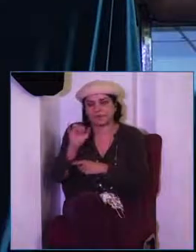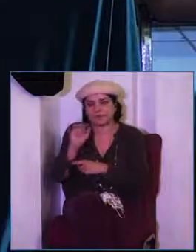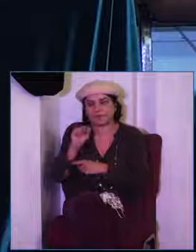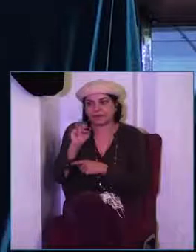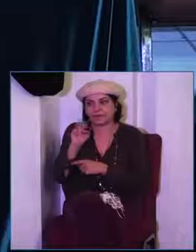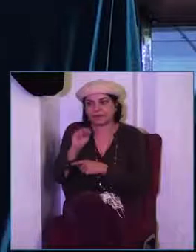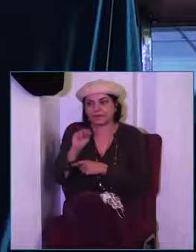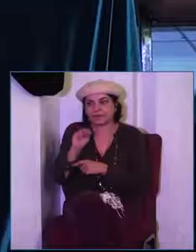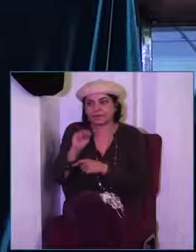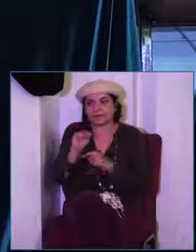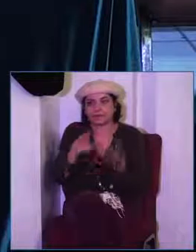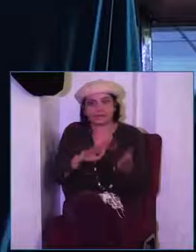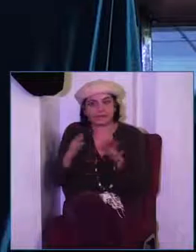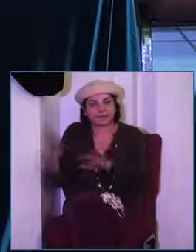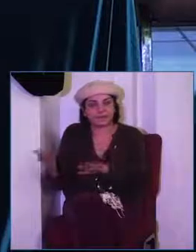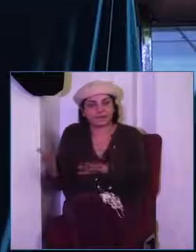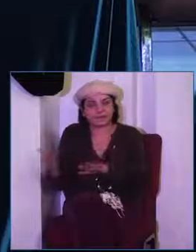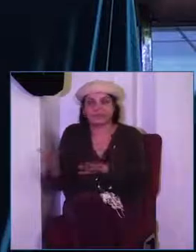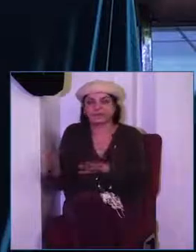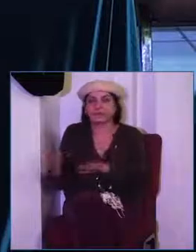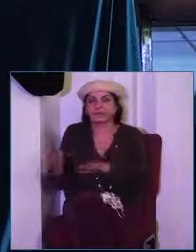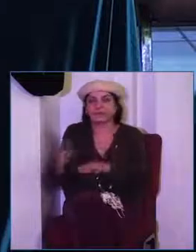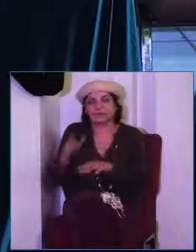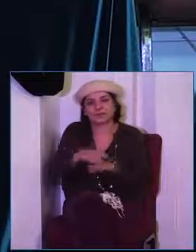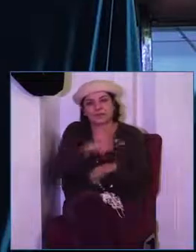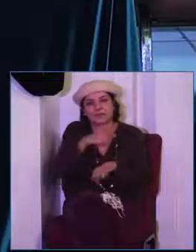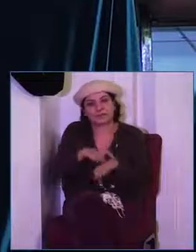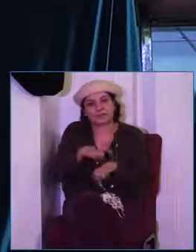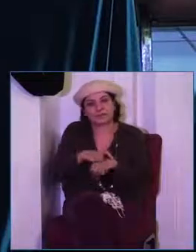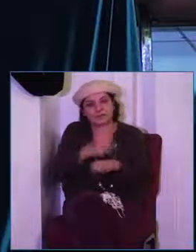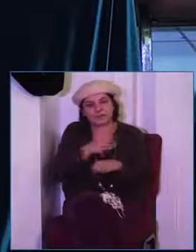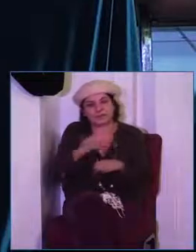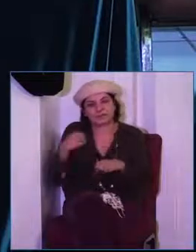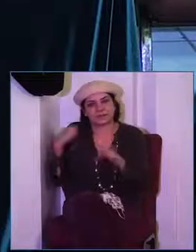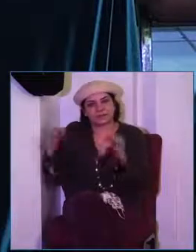church, and he was a close friend of mine.